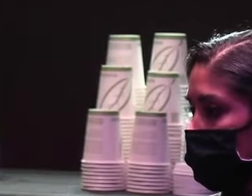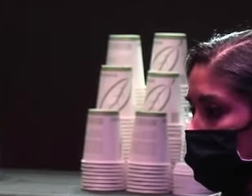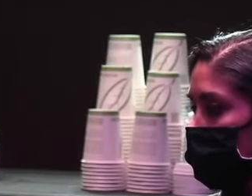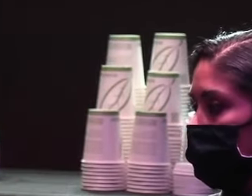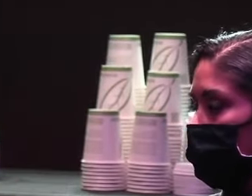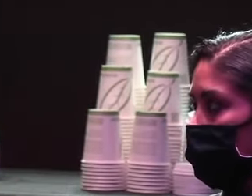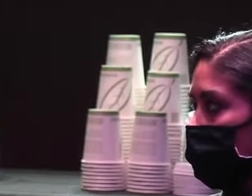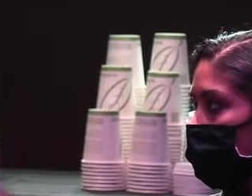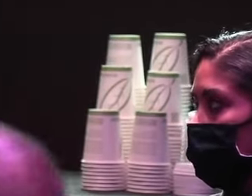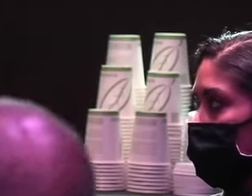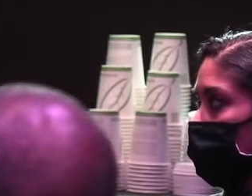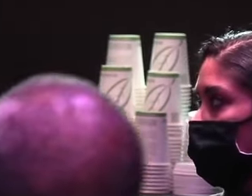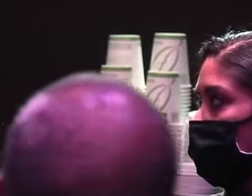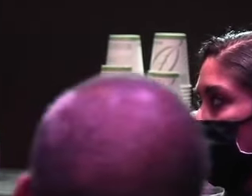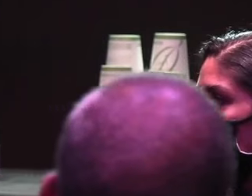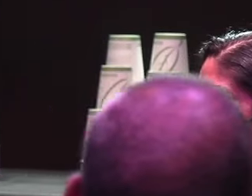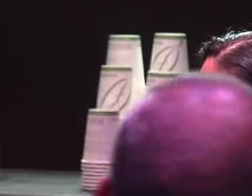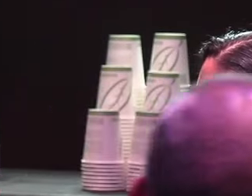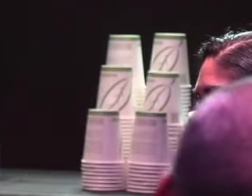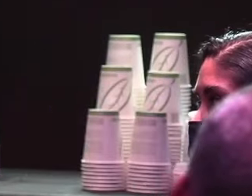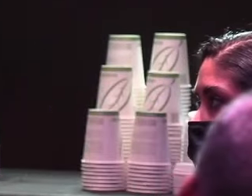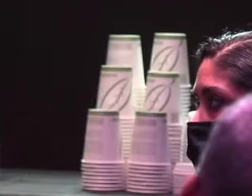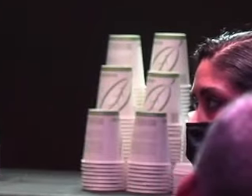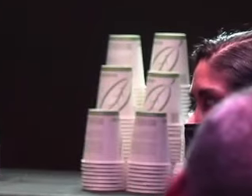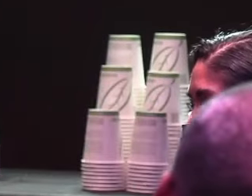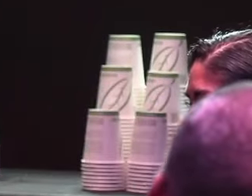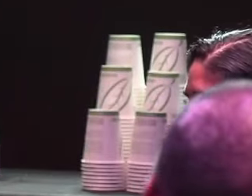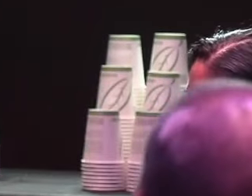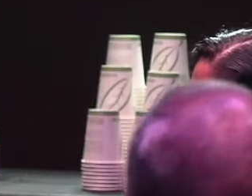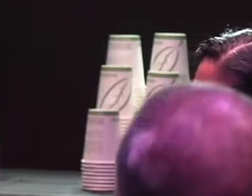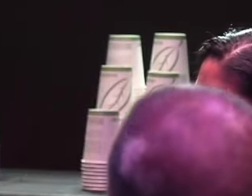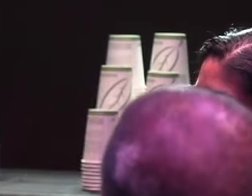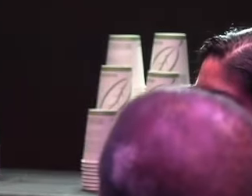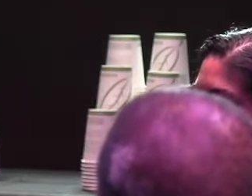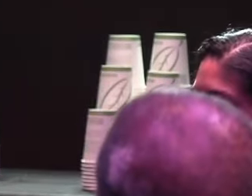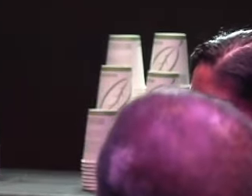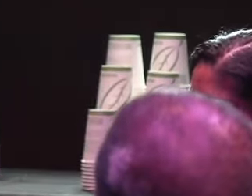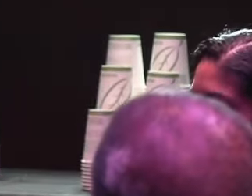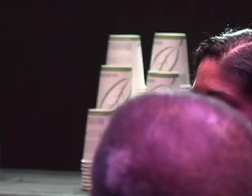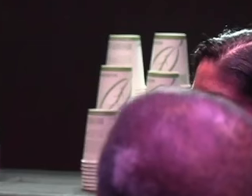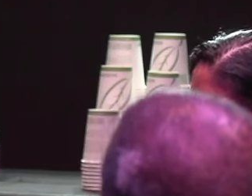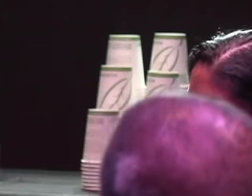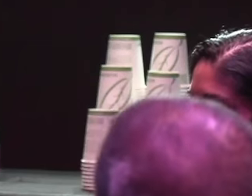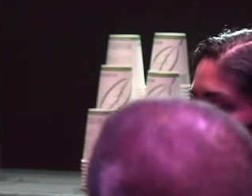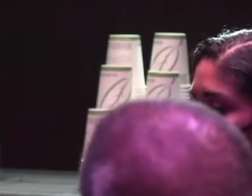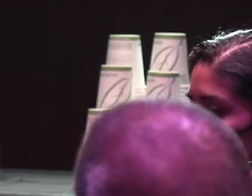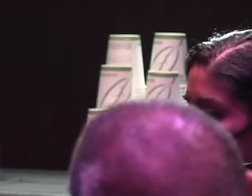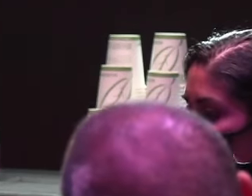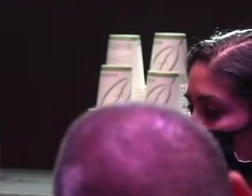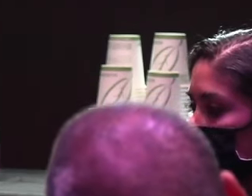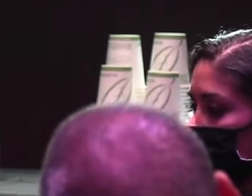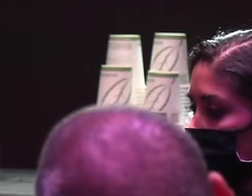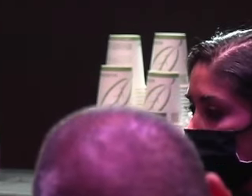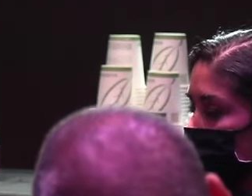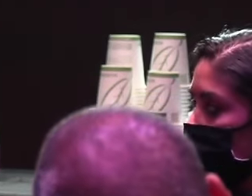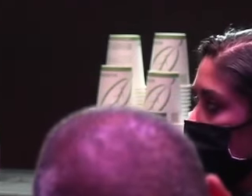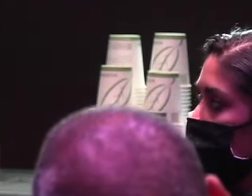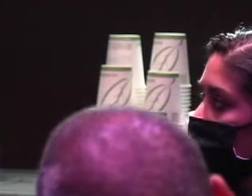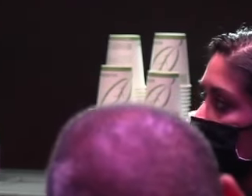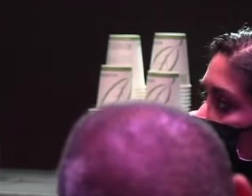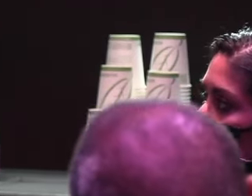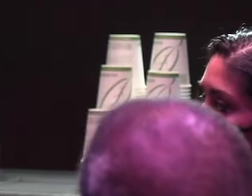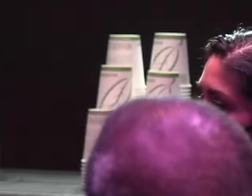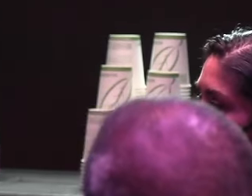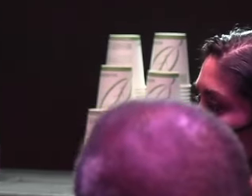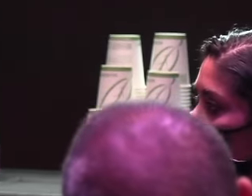and so many people in this room have actually poured into it to be possible. And what we're doing is we're stewarding both a